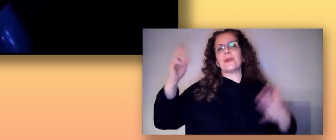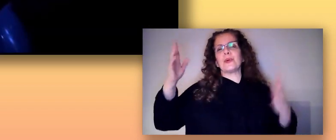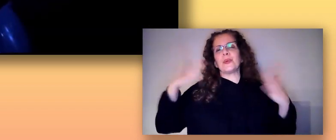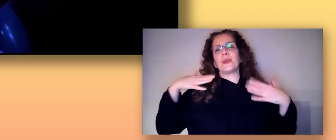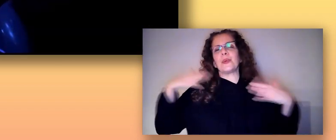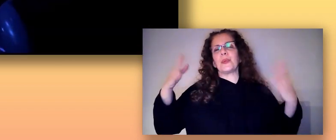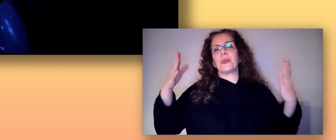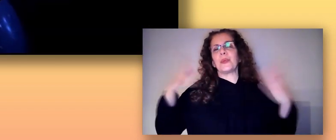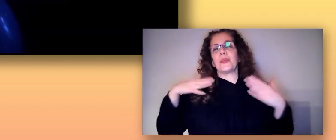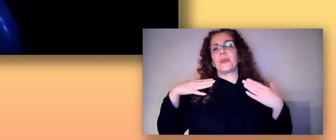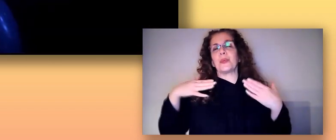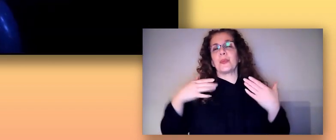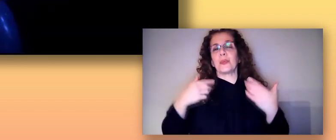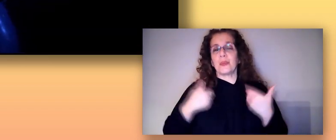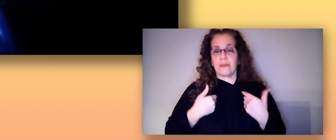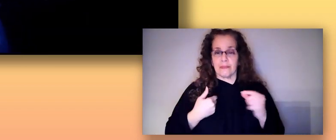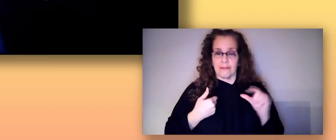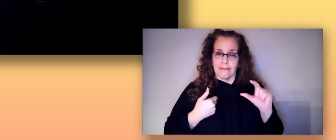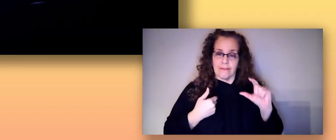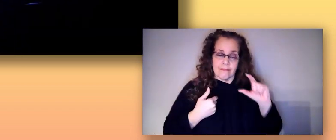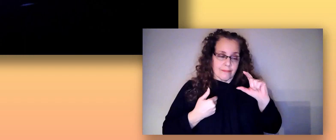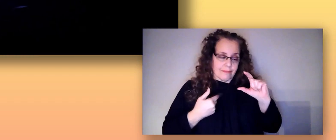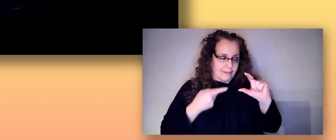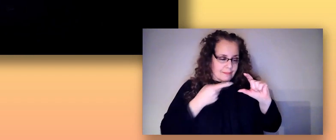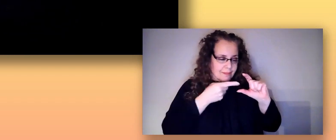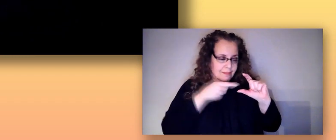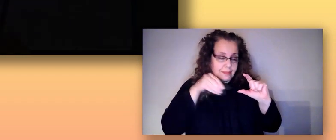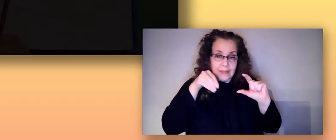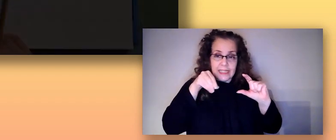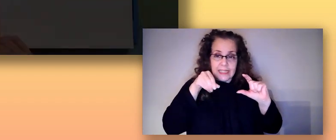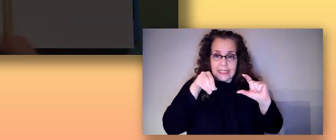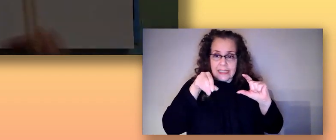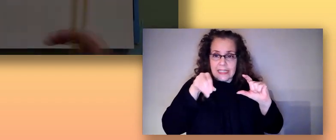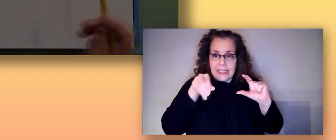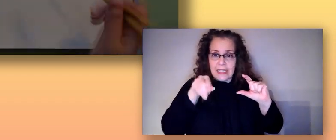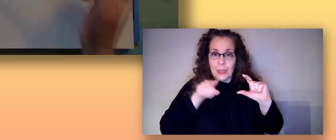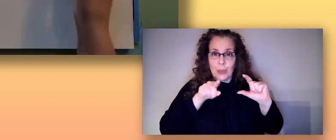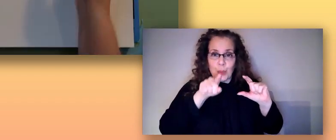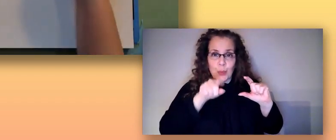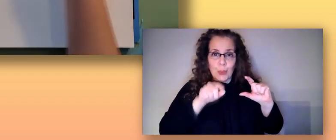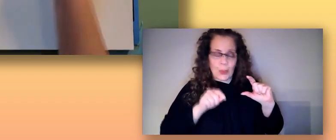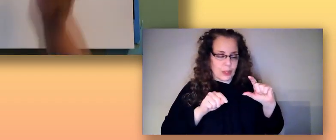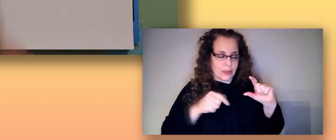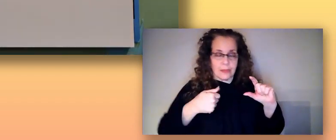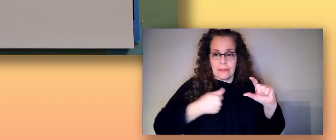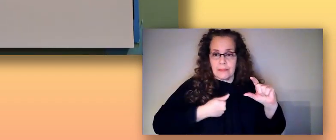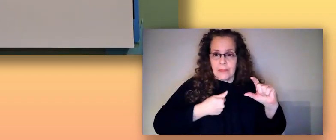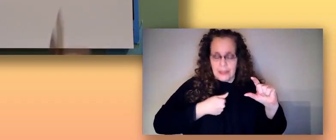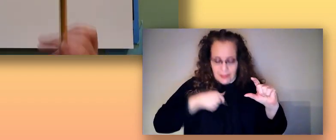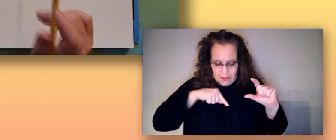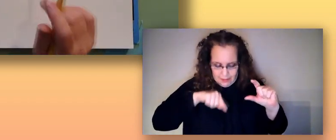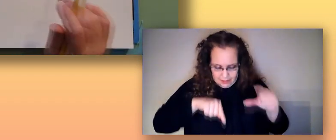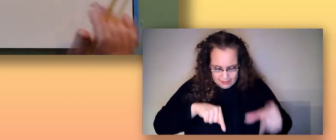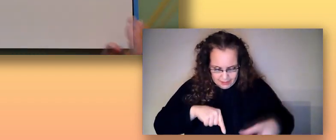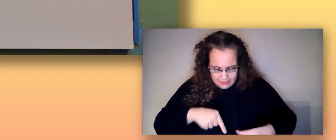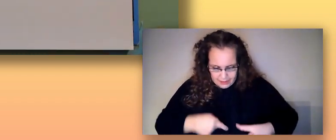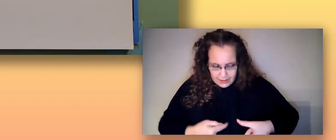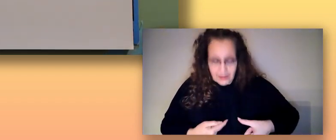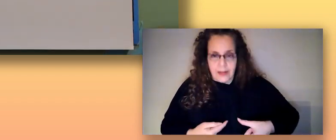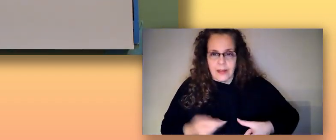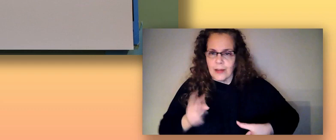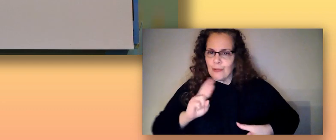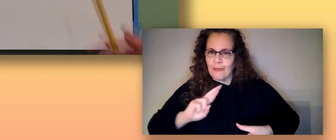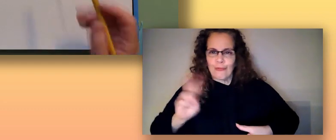the seed of you, and within me, the ready soil. I asked myself one